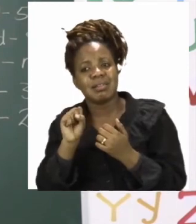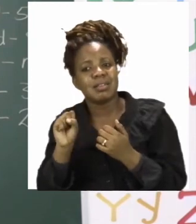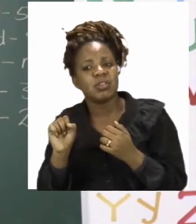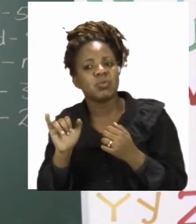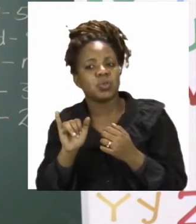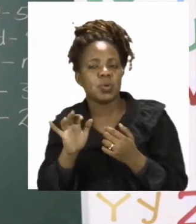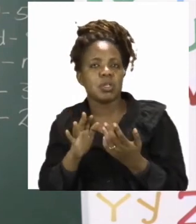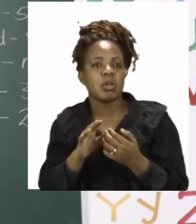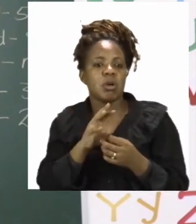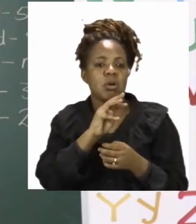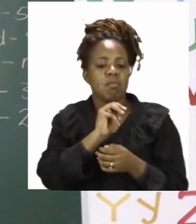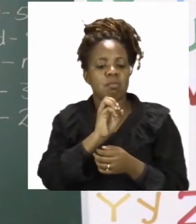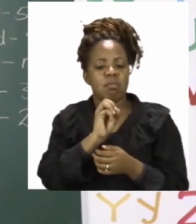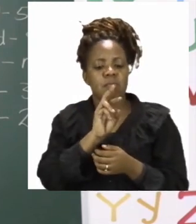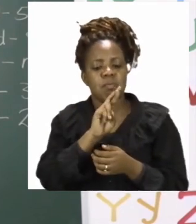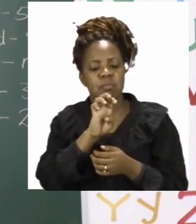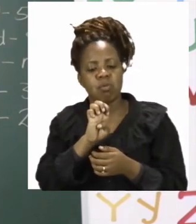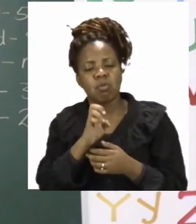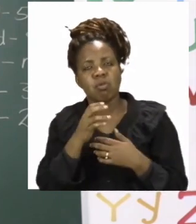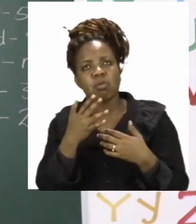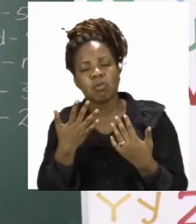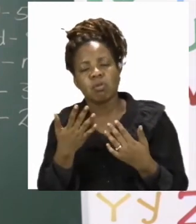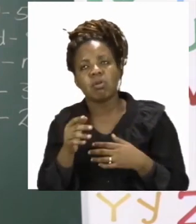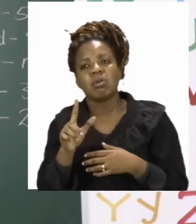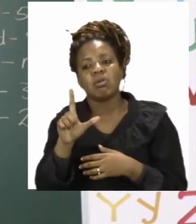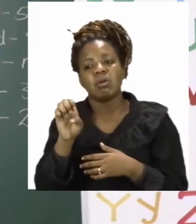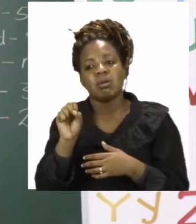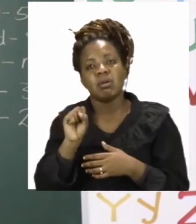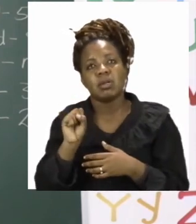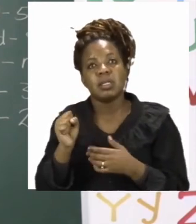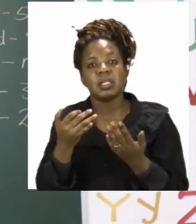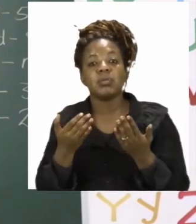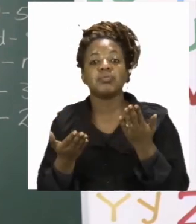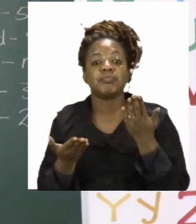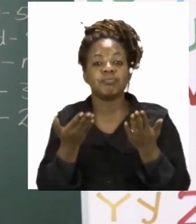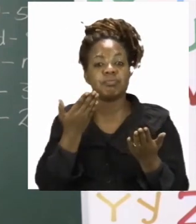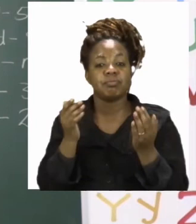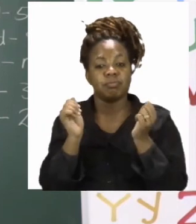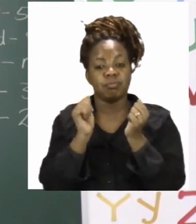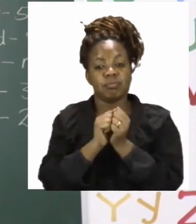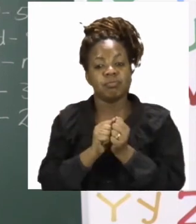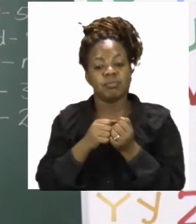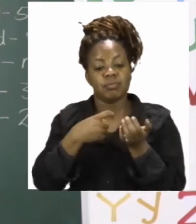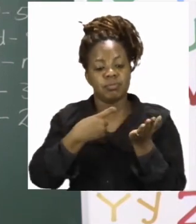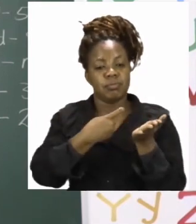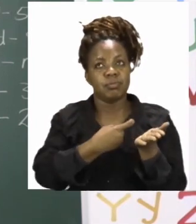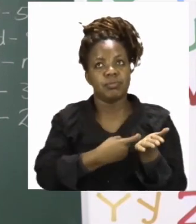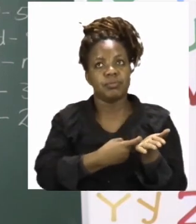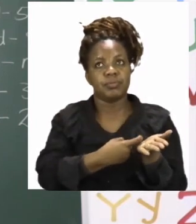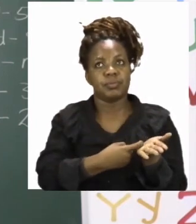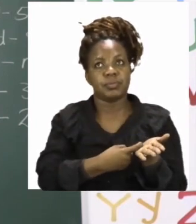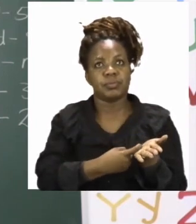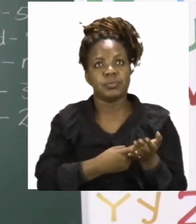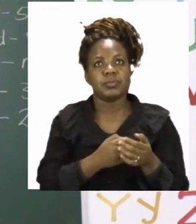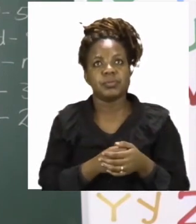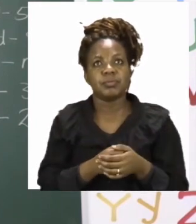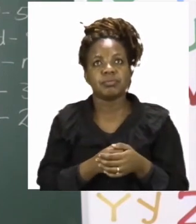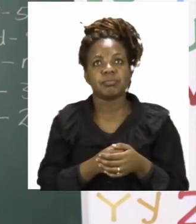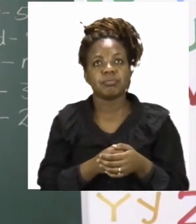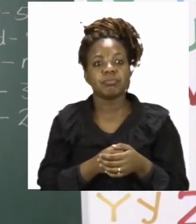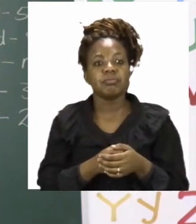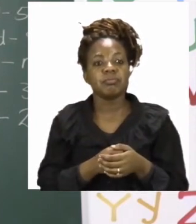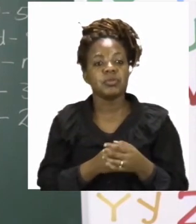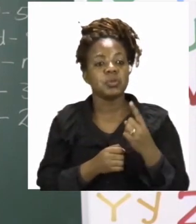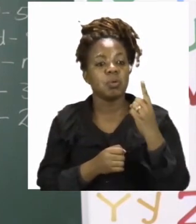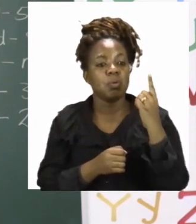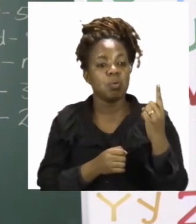Now we're going to try with the spoon. I have a spoon here. So this is 1 liter